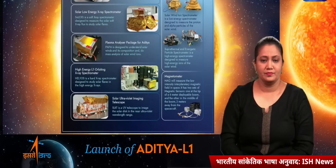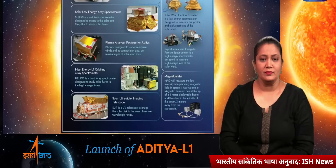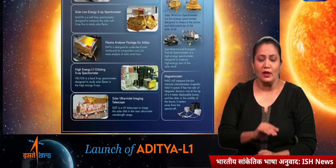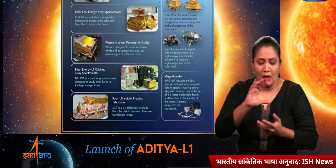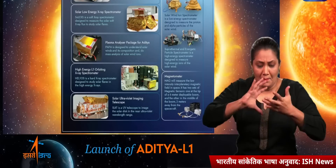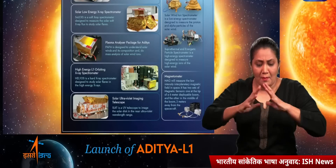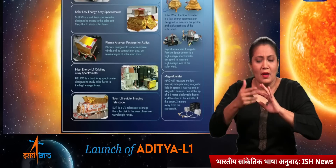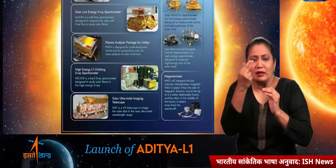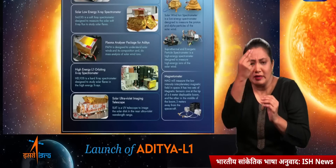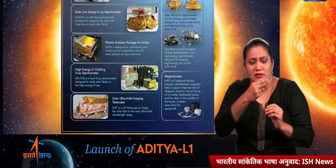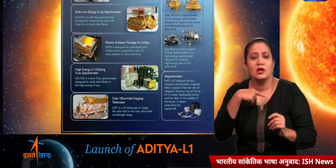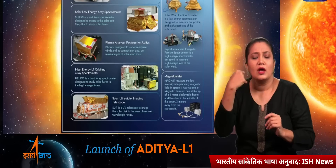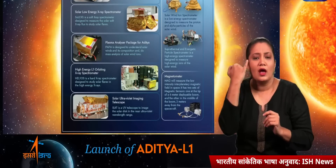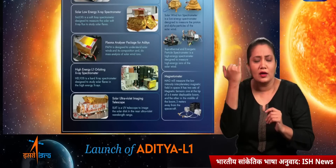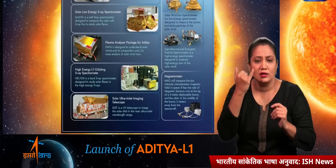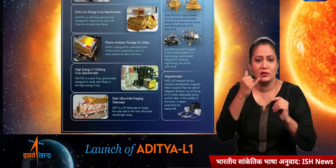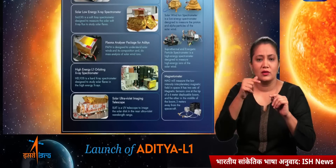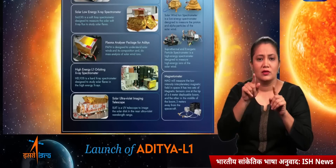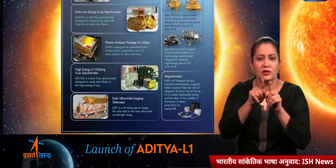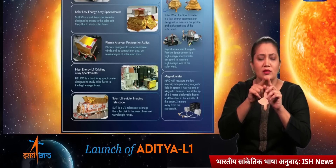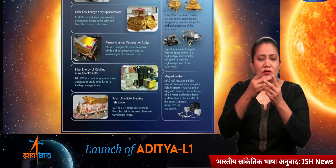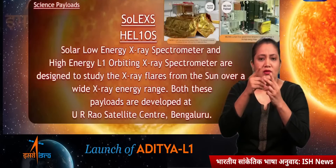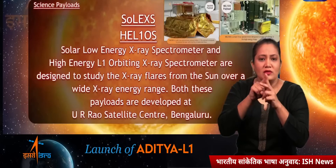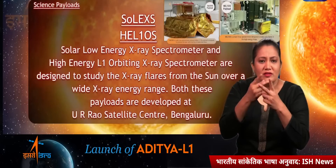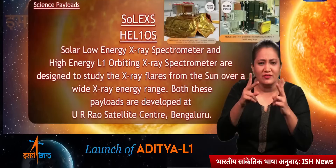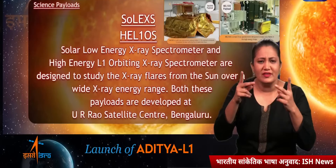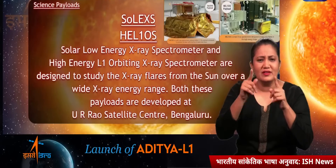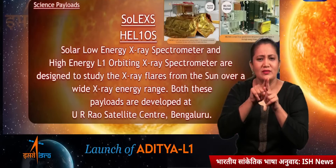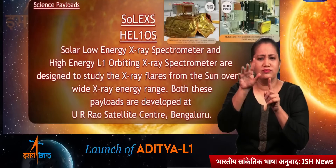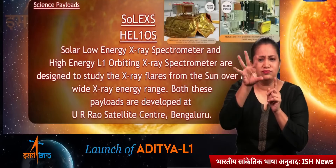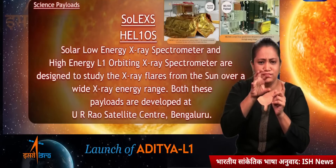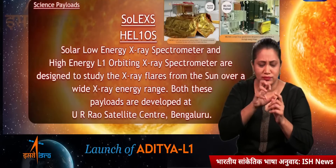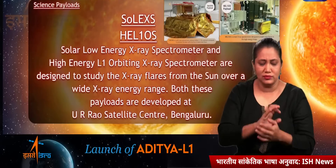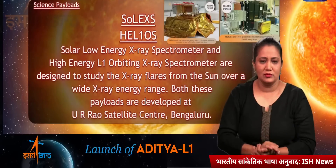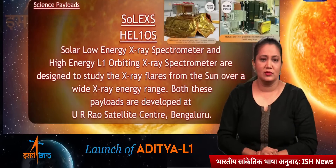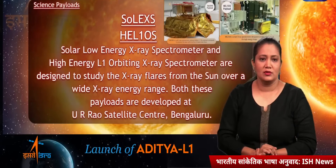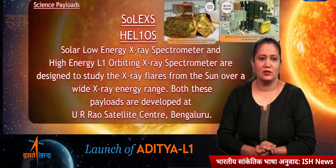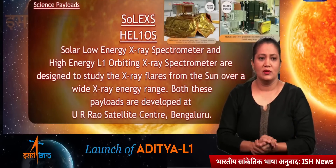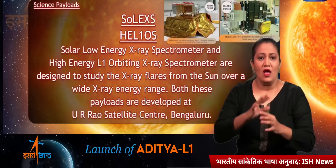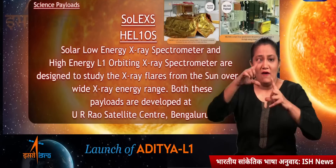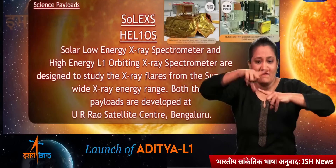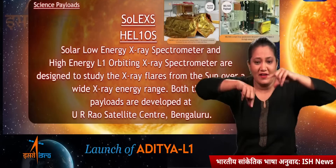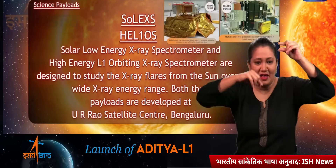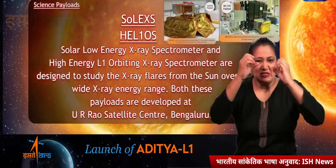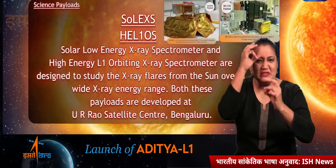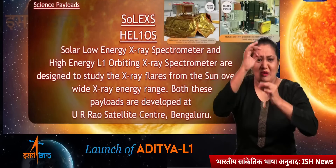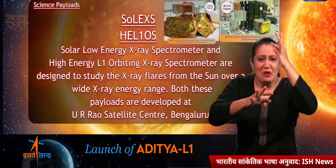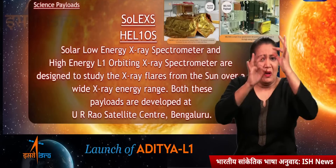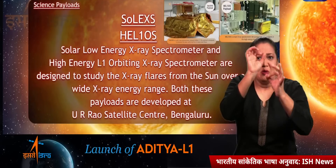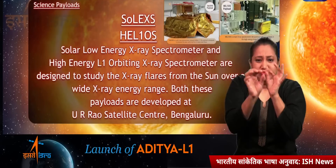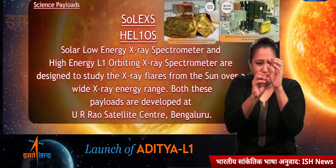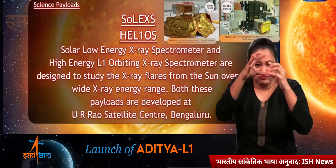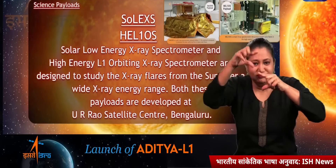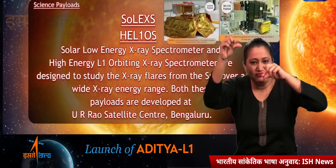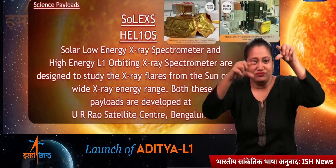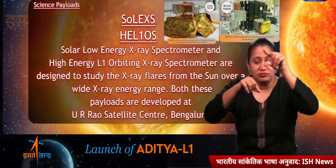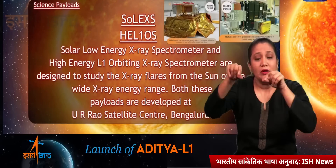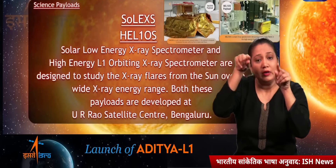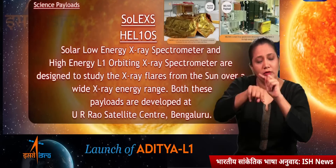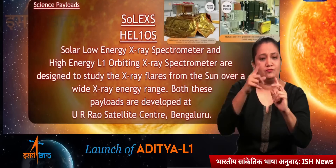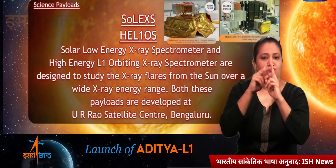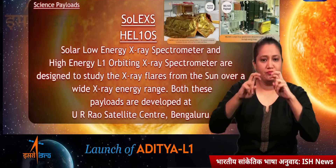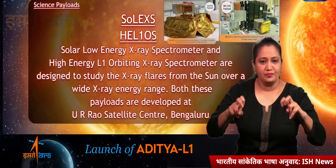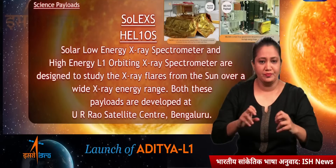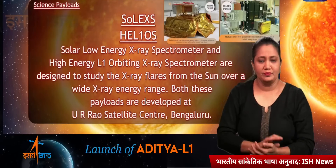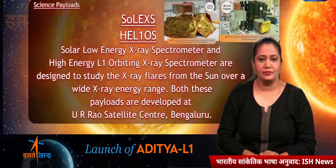designed to measure the solar soft X-ray flux to study solar flares. This payload is developed by